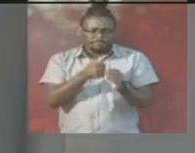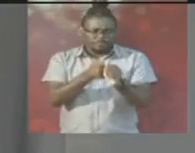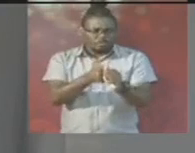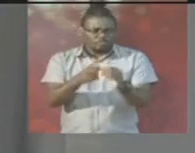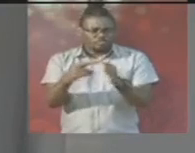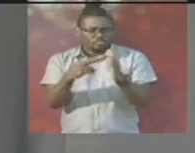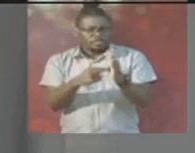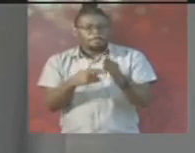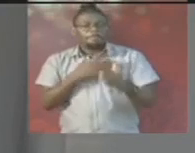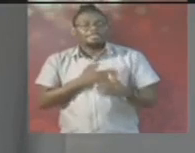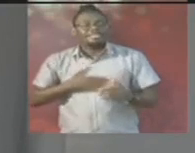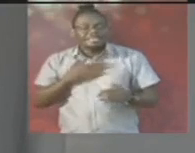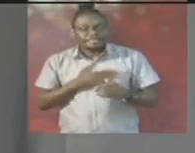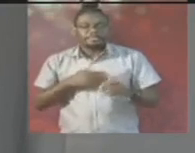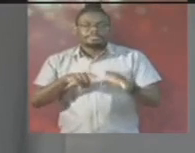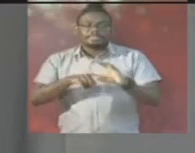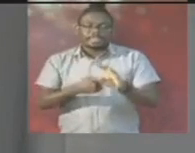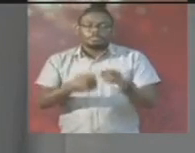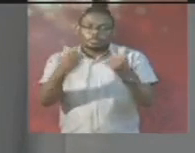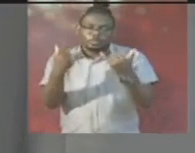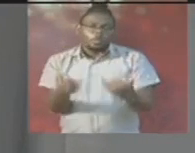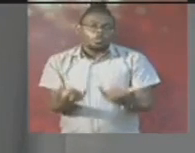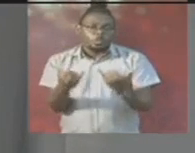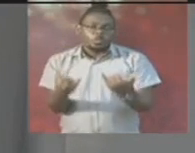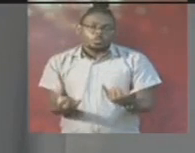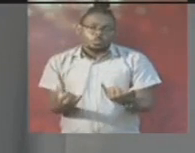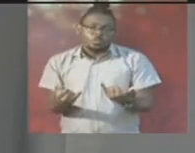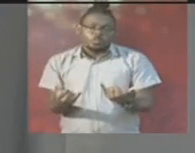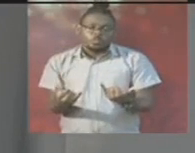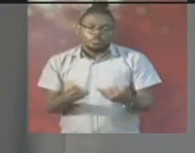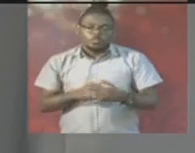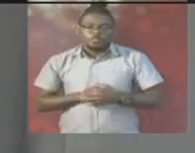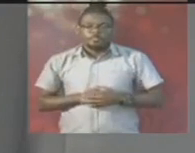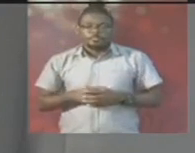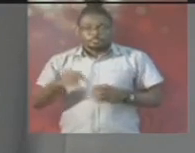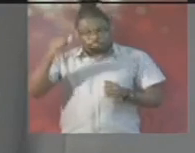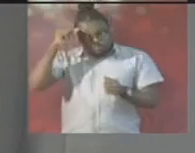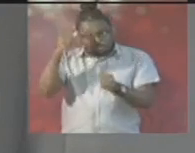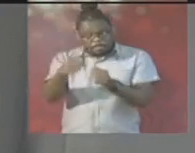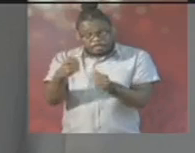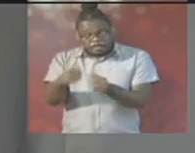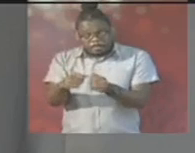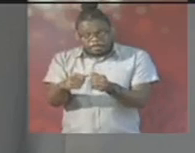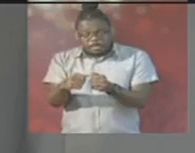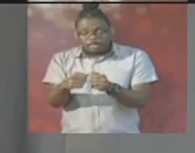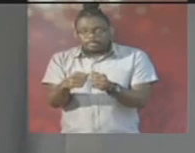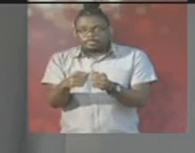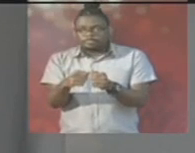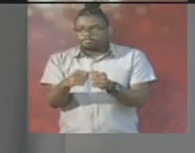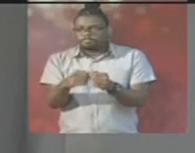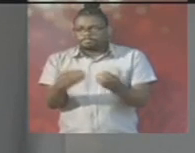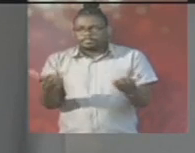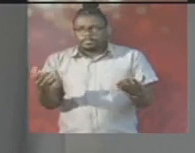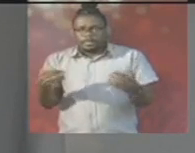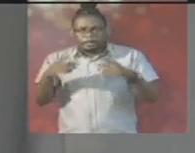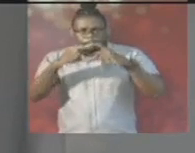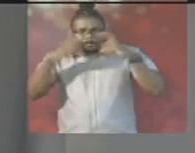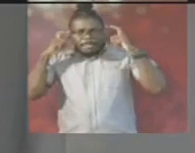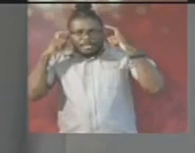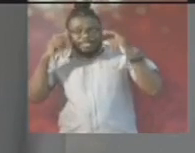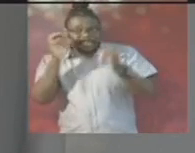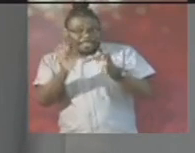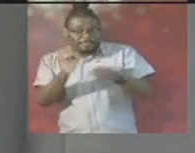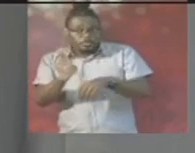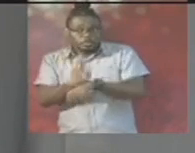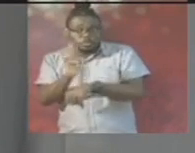get on board. Remember that the mask, when worn properly,